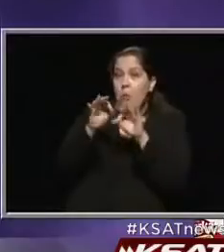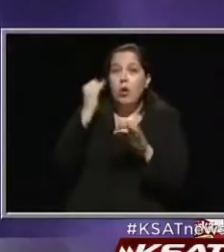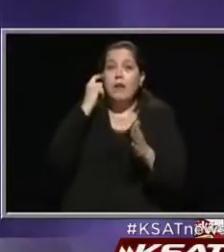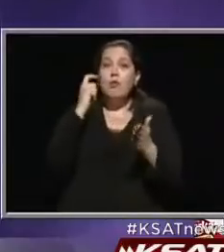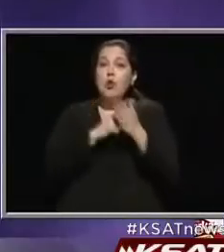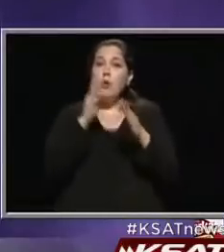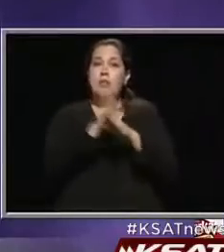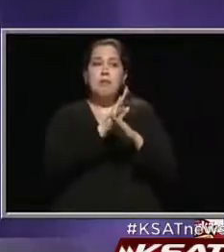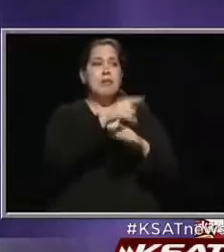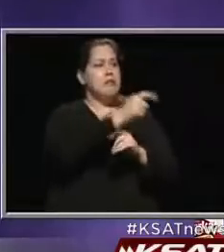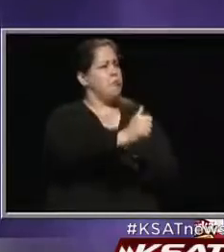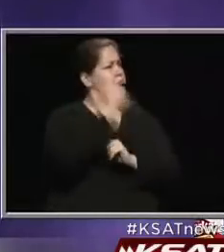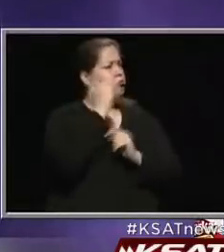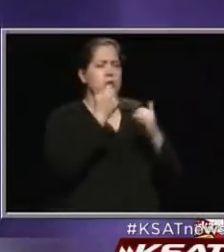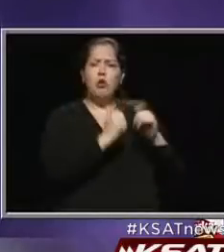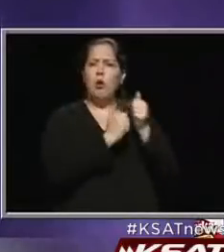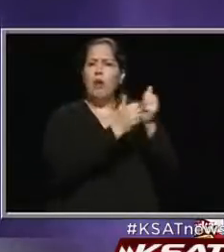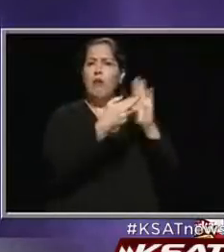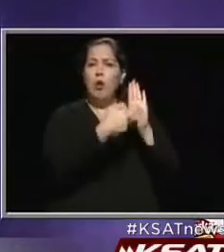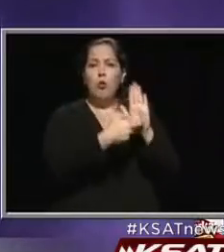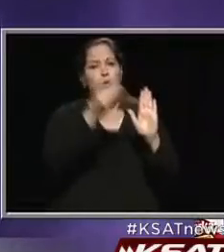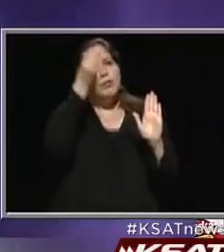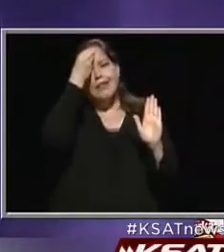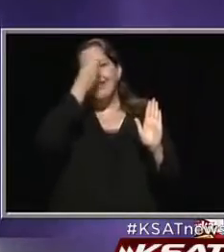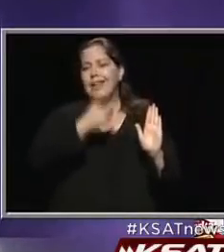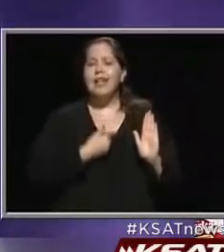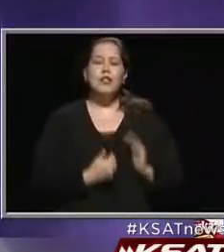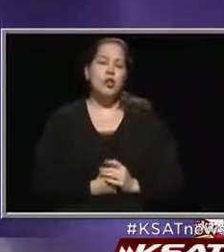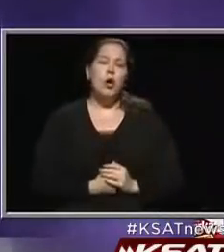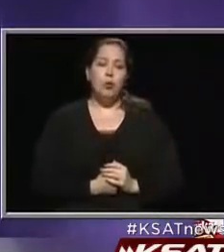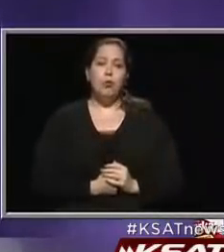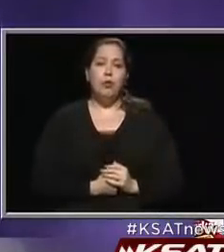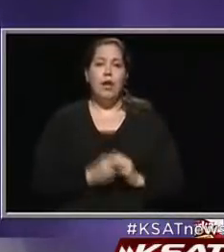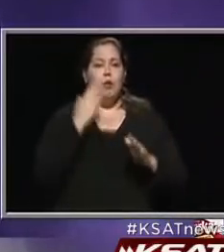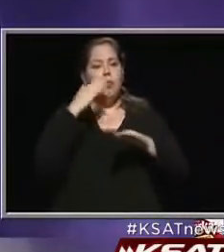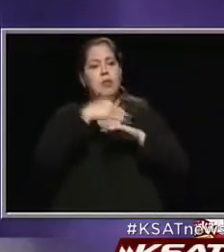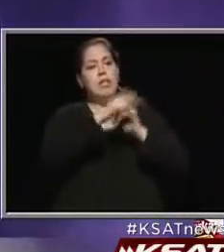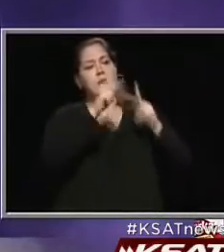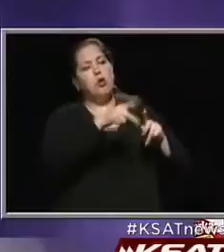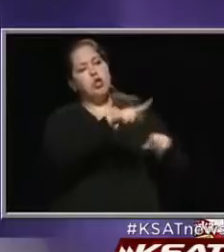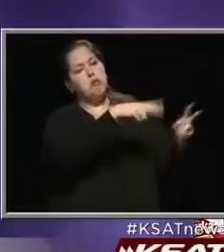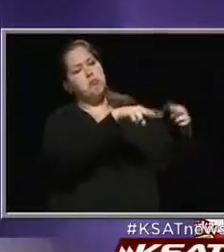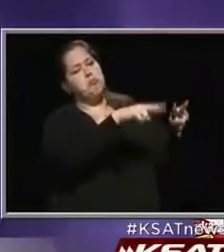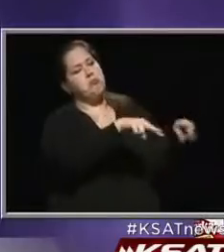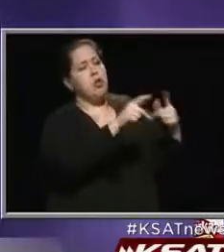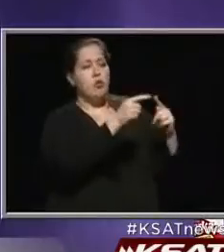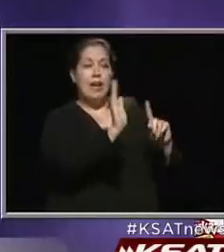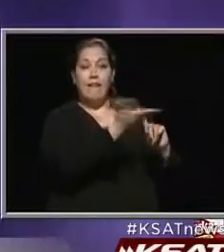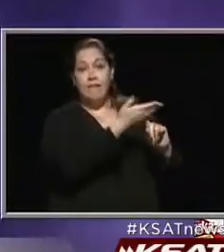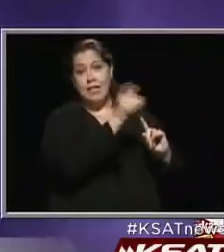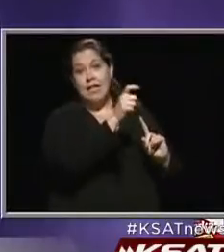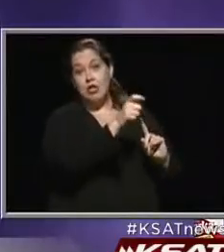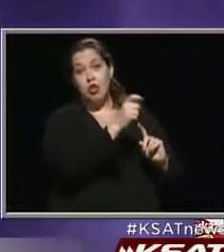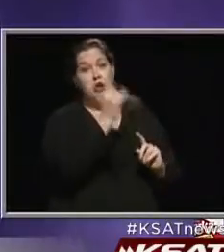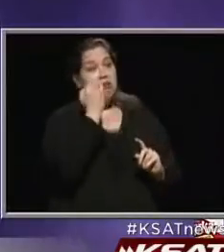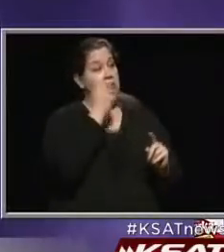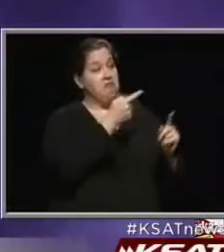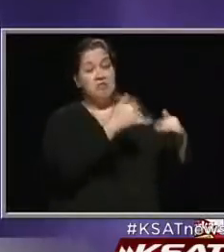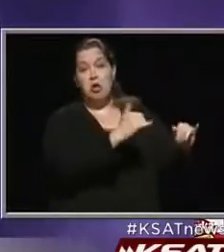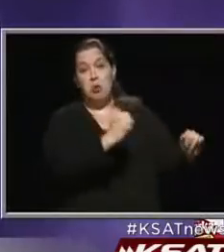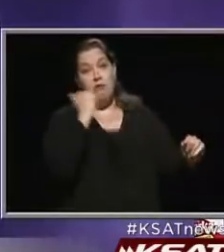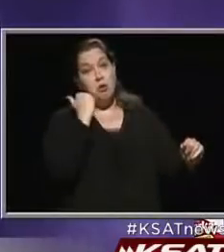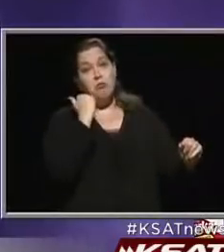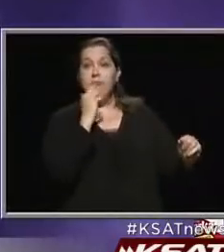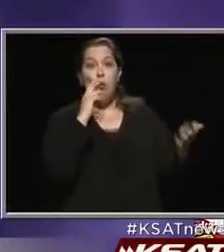are refusing to comply with this, let us know, and we'll send somebody out there and try to convince them they should. And if they won't do it, then they're